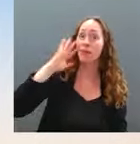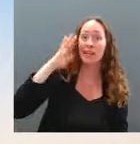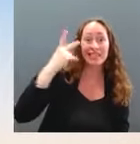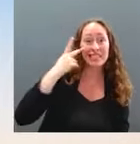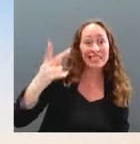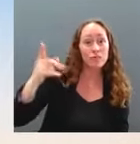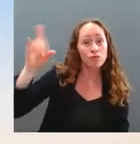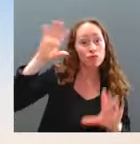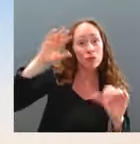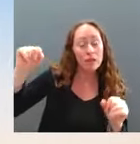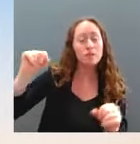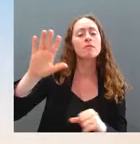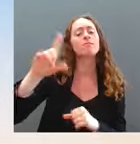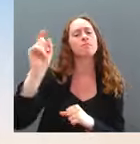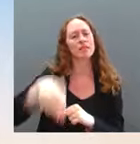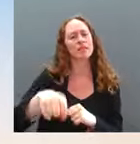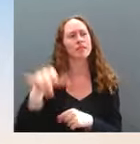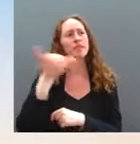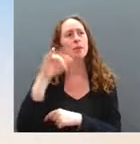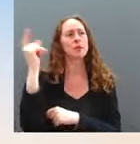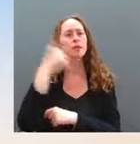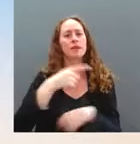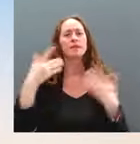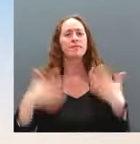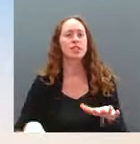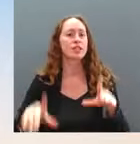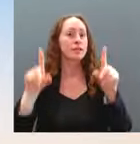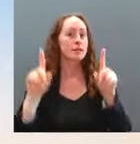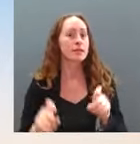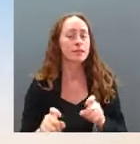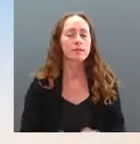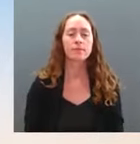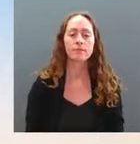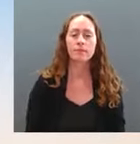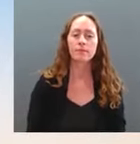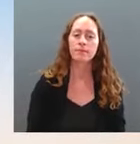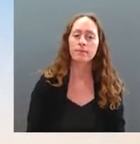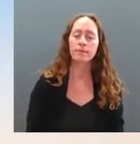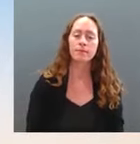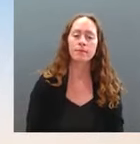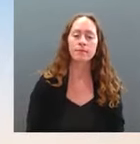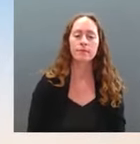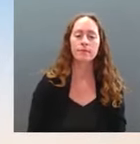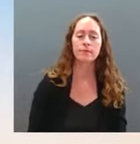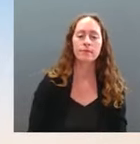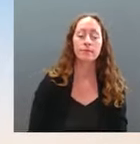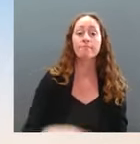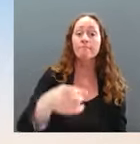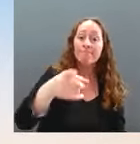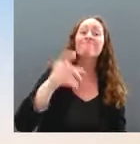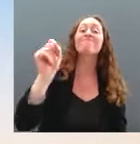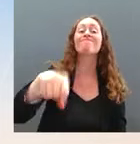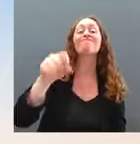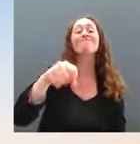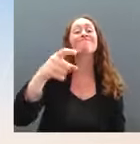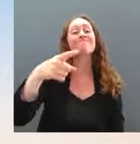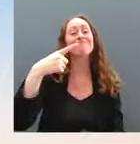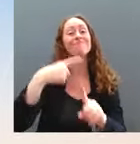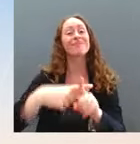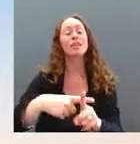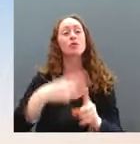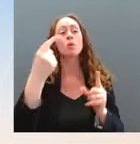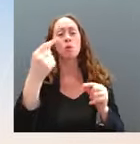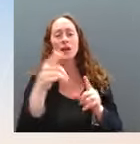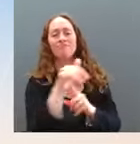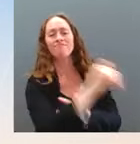necessary. For those employees who test positive, they are required to isolate, of course, in alignment with CDC guidance, must test negative before returning